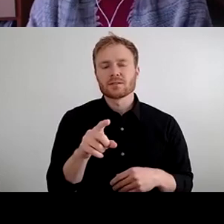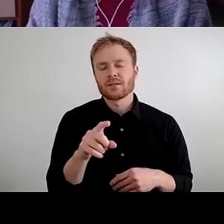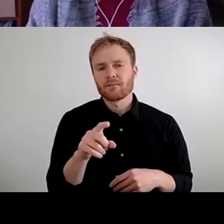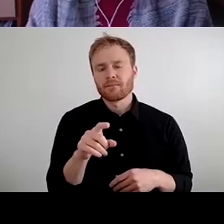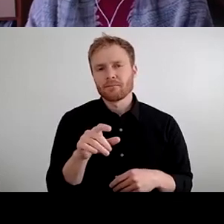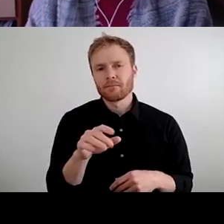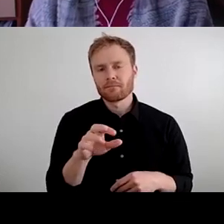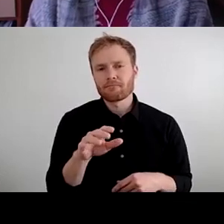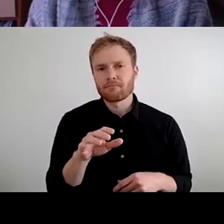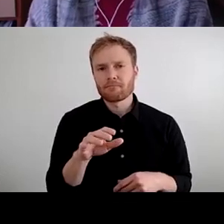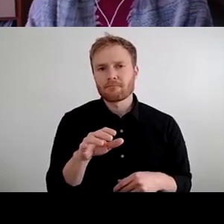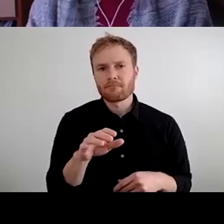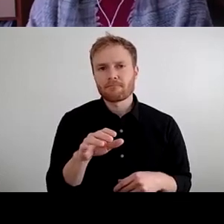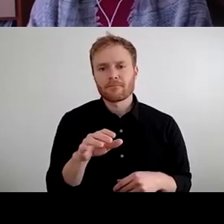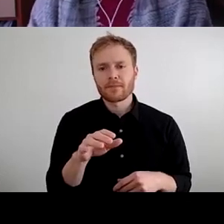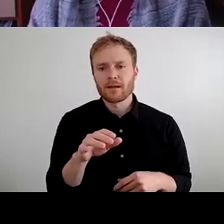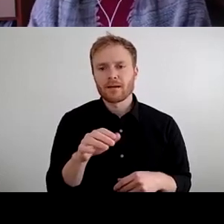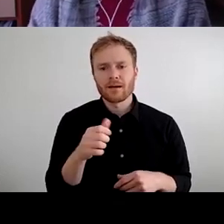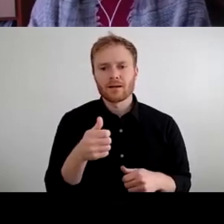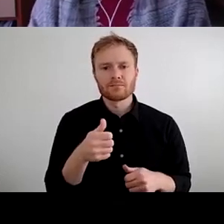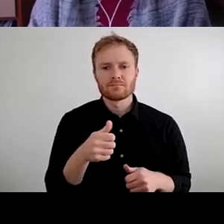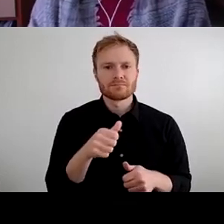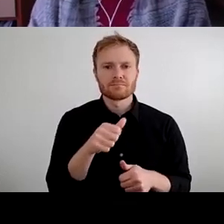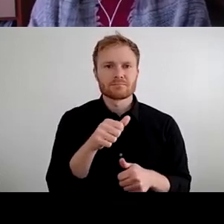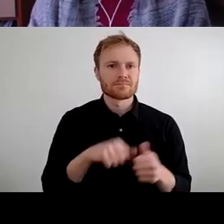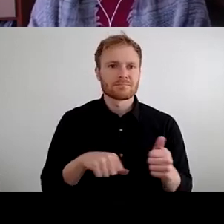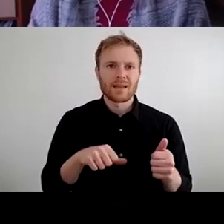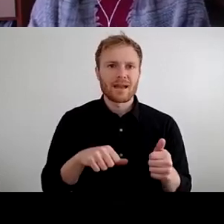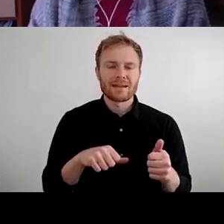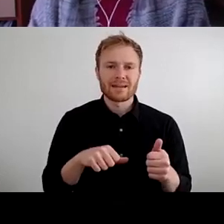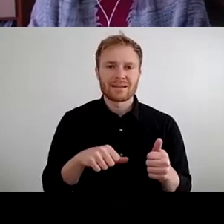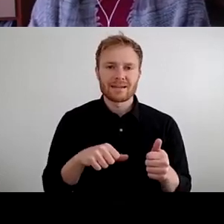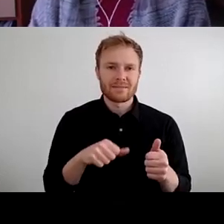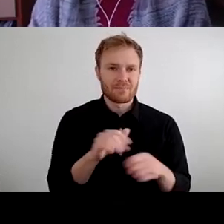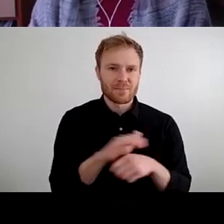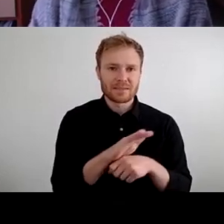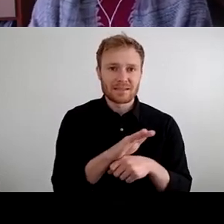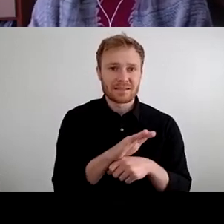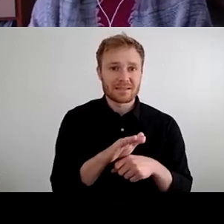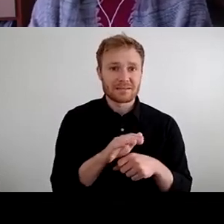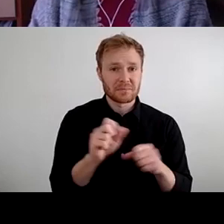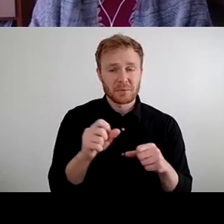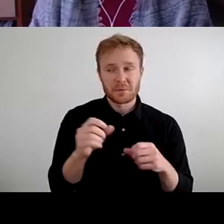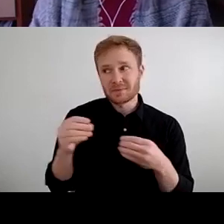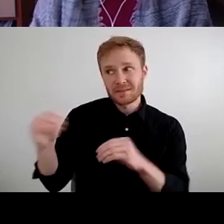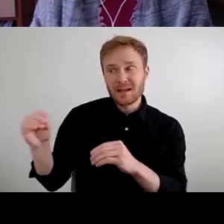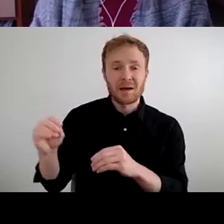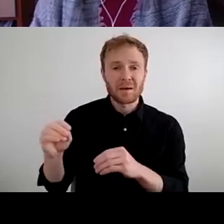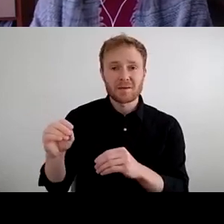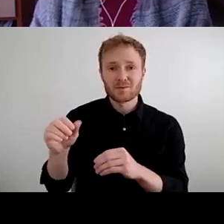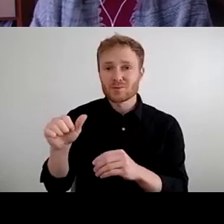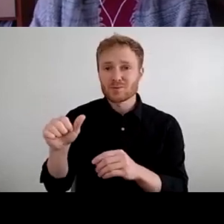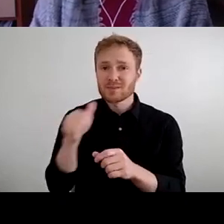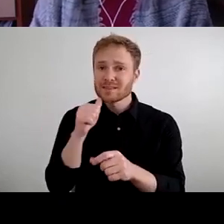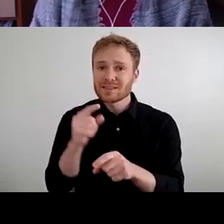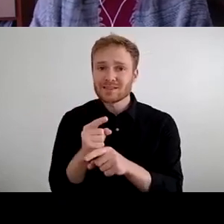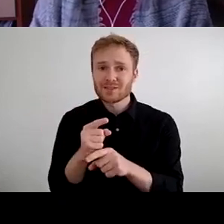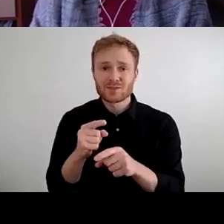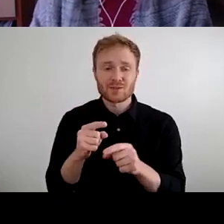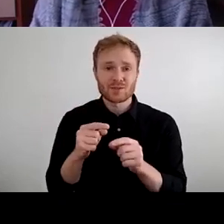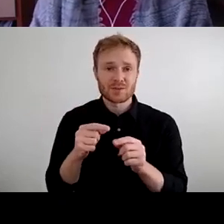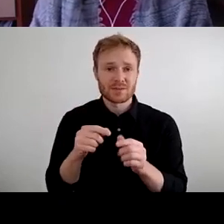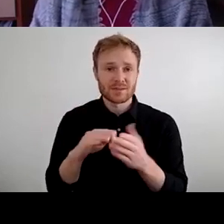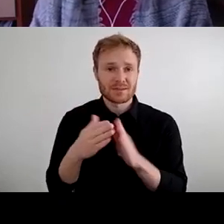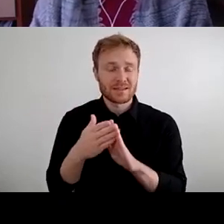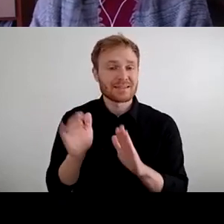could send Heinz ketchup to Tokyo. Is there any of that that talk with these sister cities? I mean, everything's on the table.